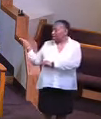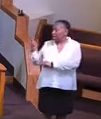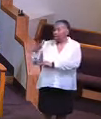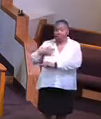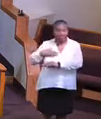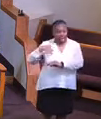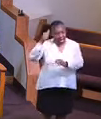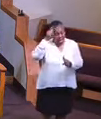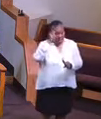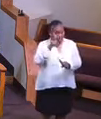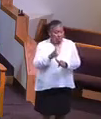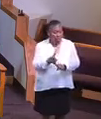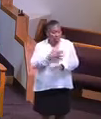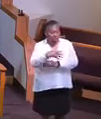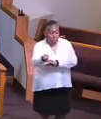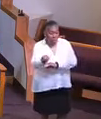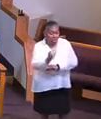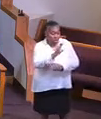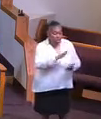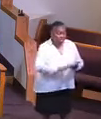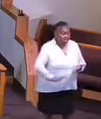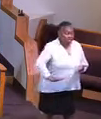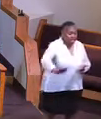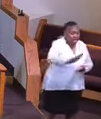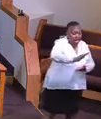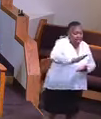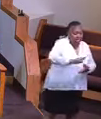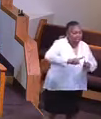together, but my brother didn't make it because he didn't sense a lot.